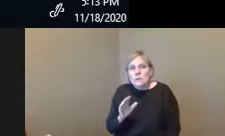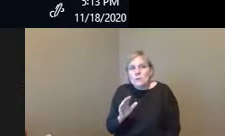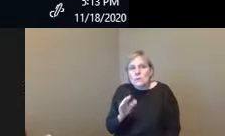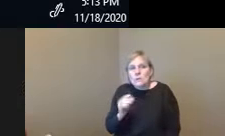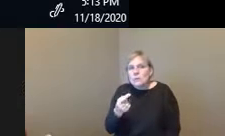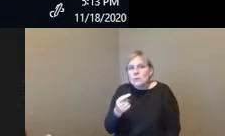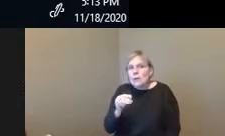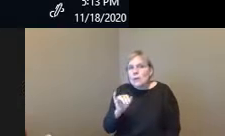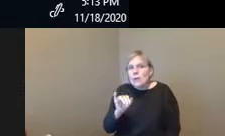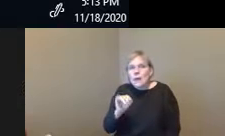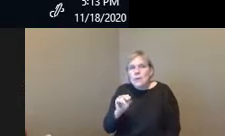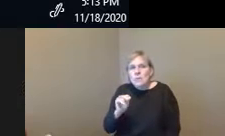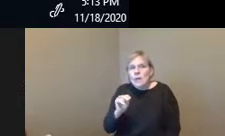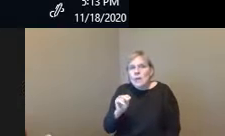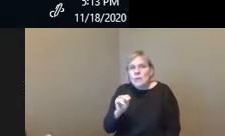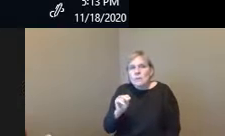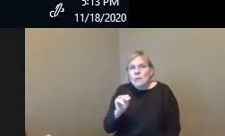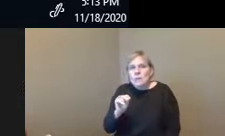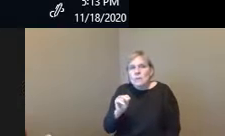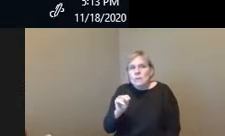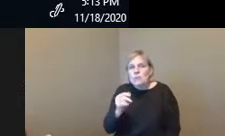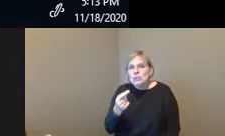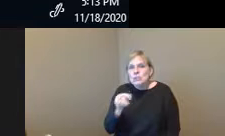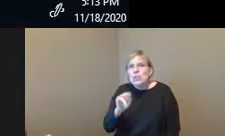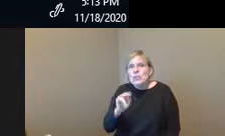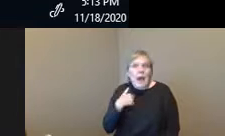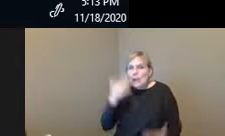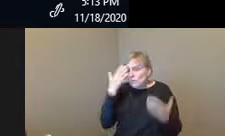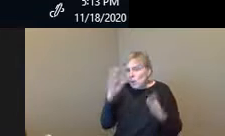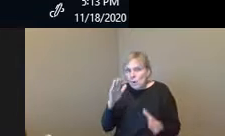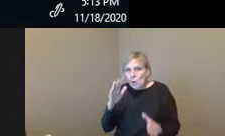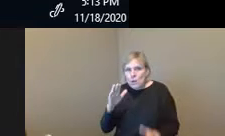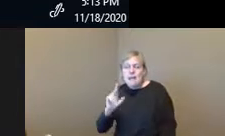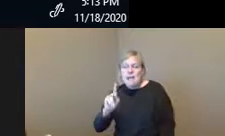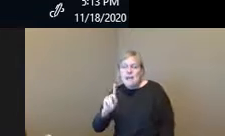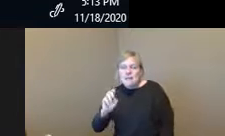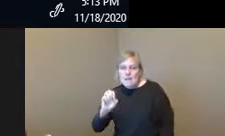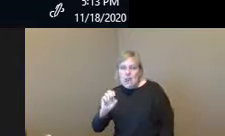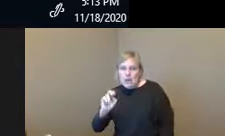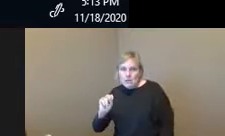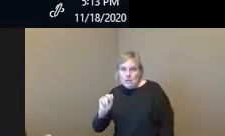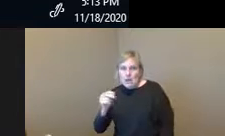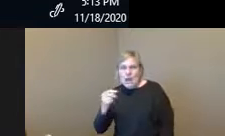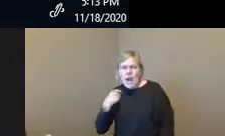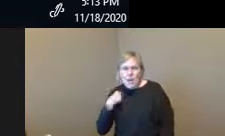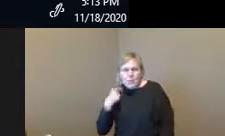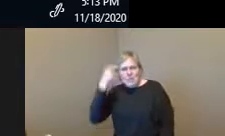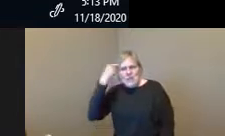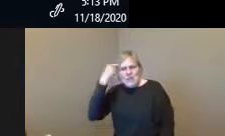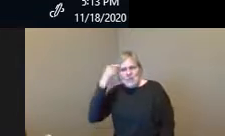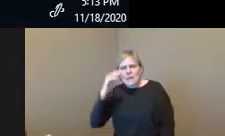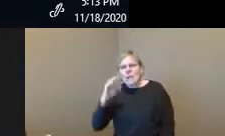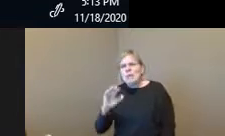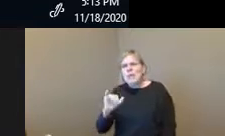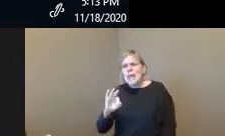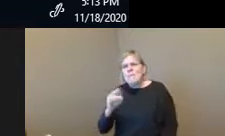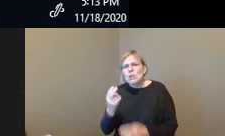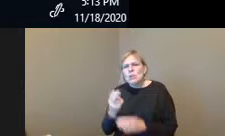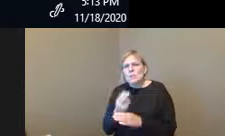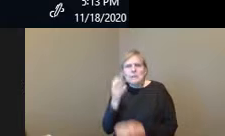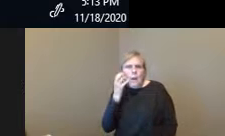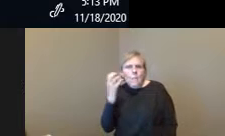I am not sure. Harvey, I don't know. I would just think if you're using a